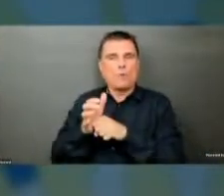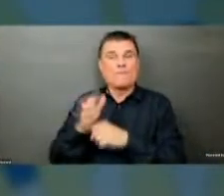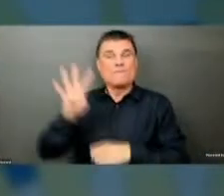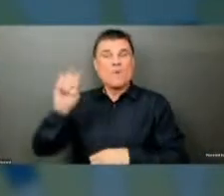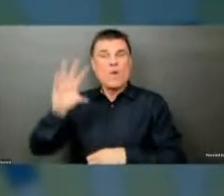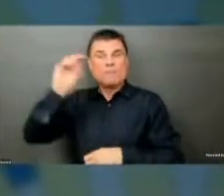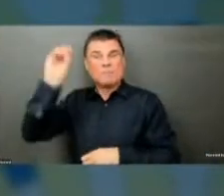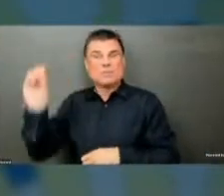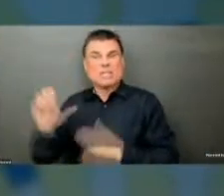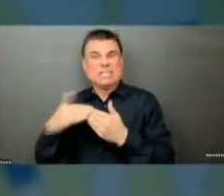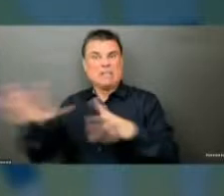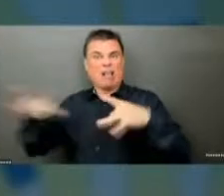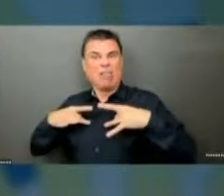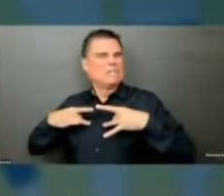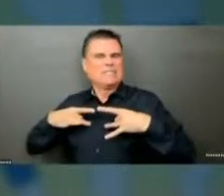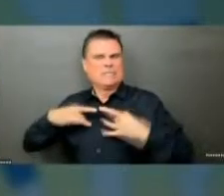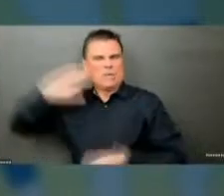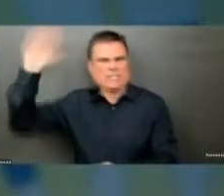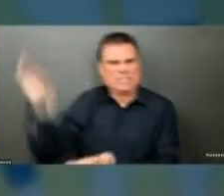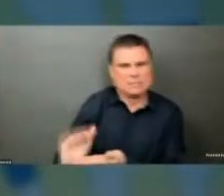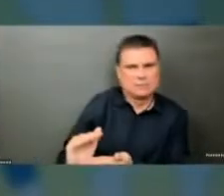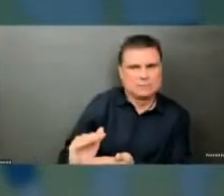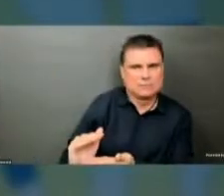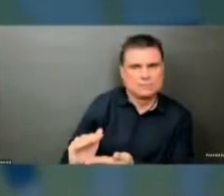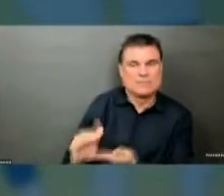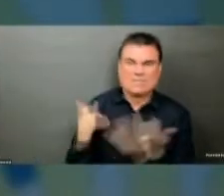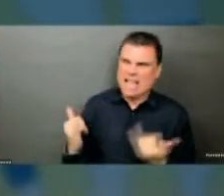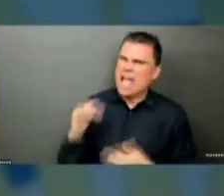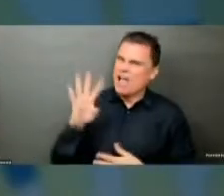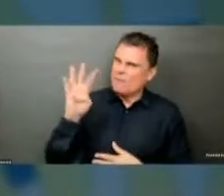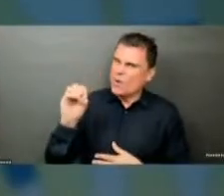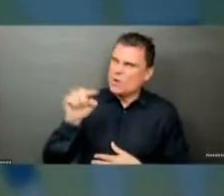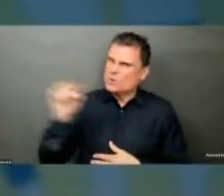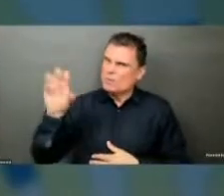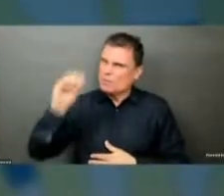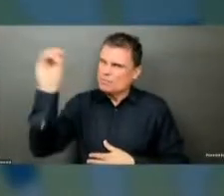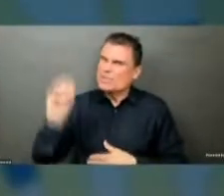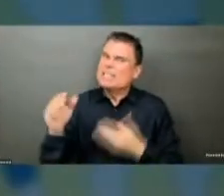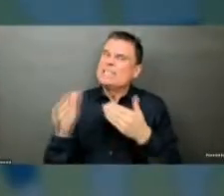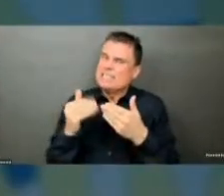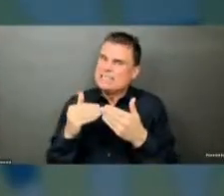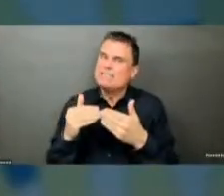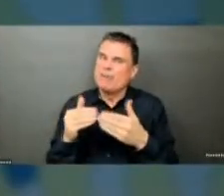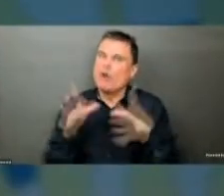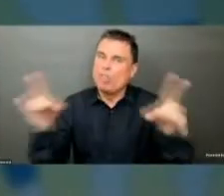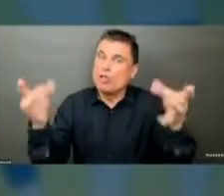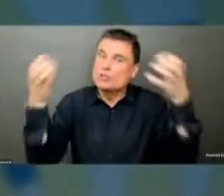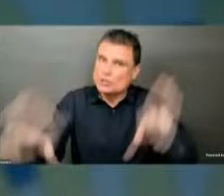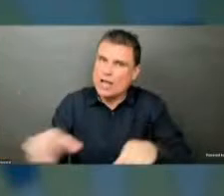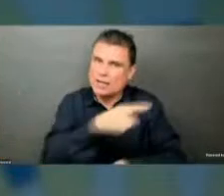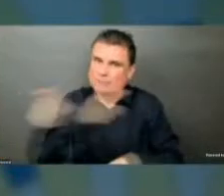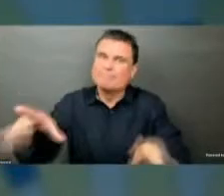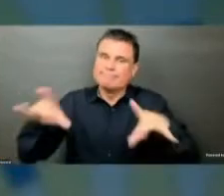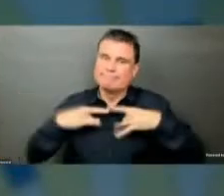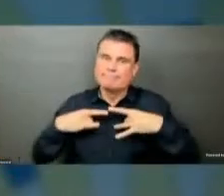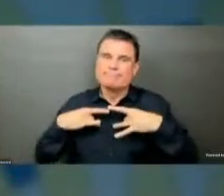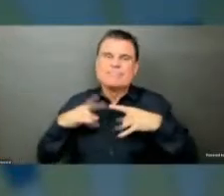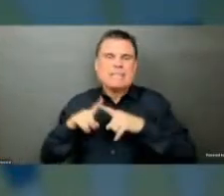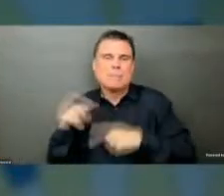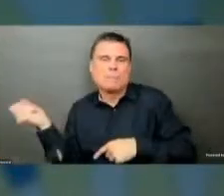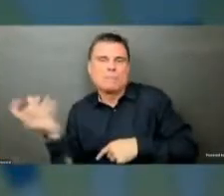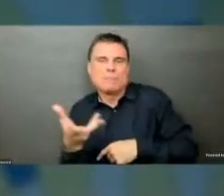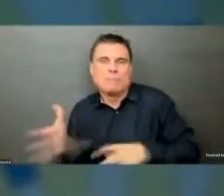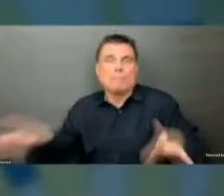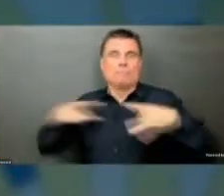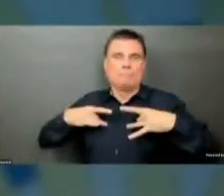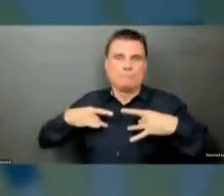ourselves. Where we have concerns is that we can end up into the bottom scenarios where we have